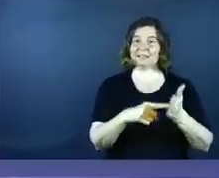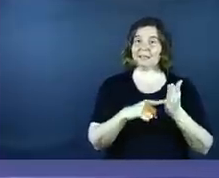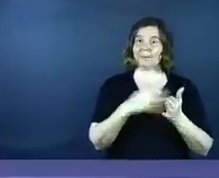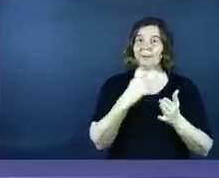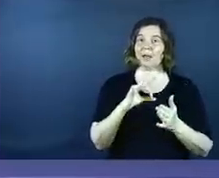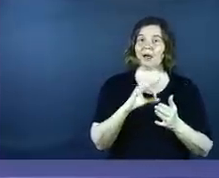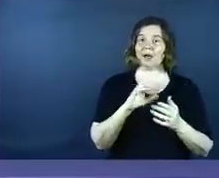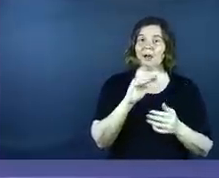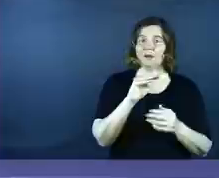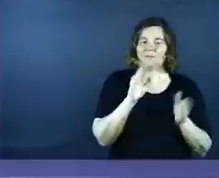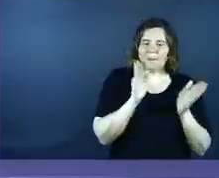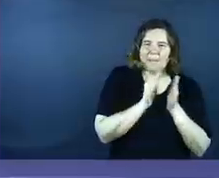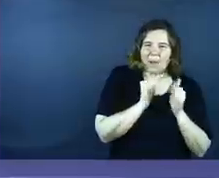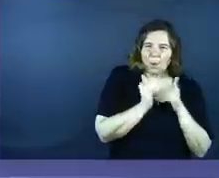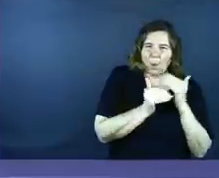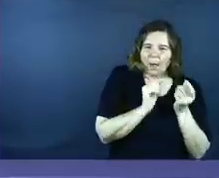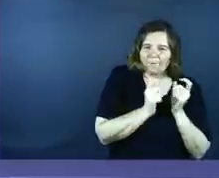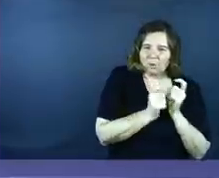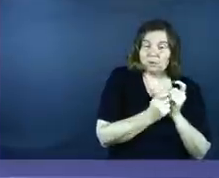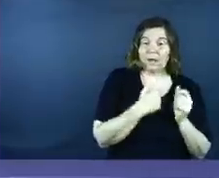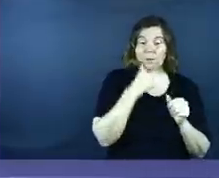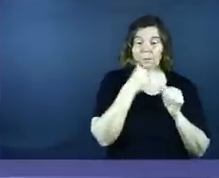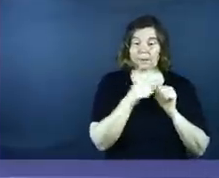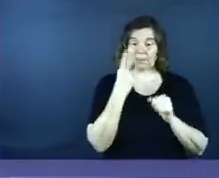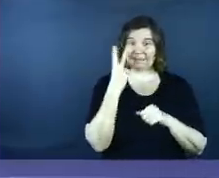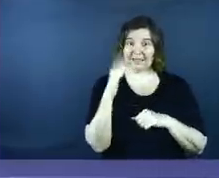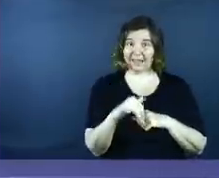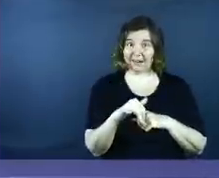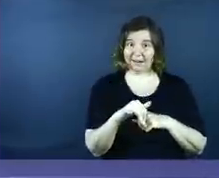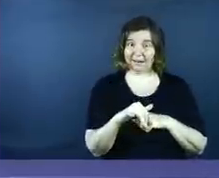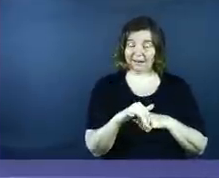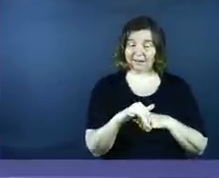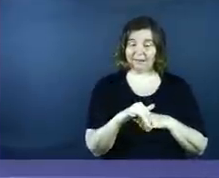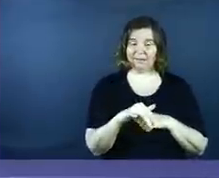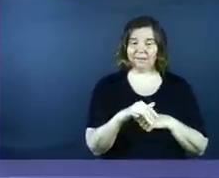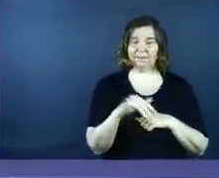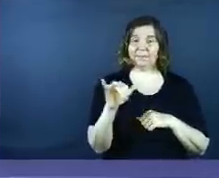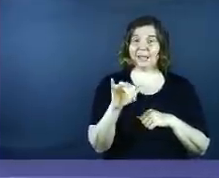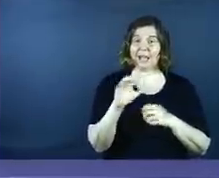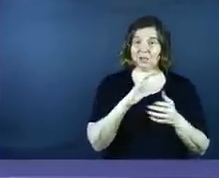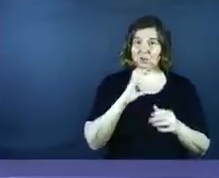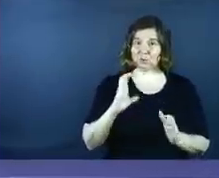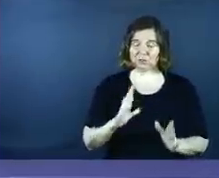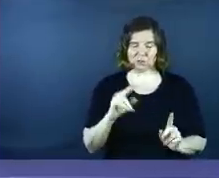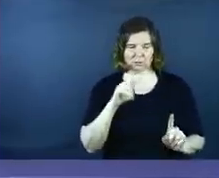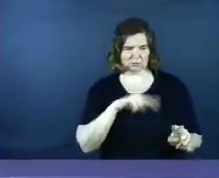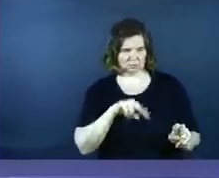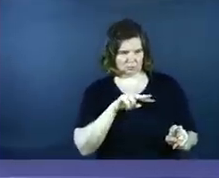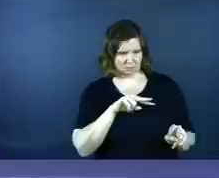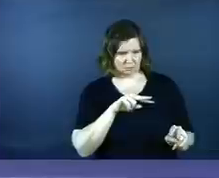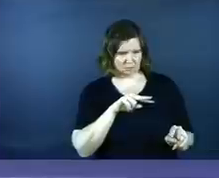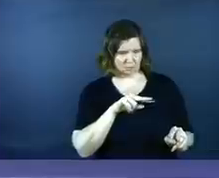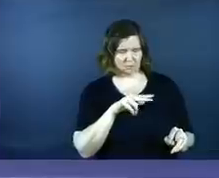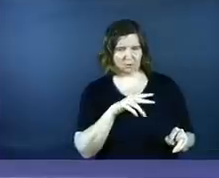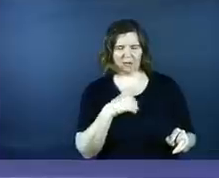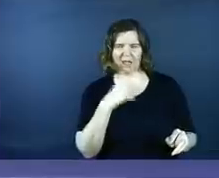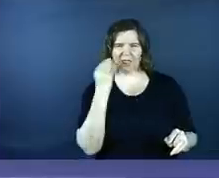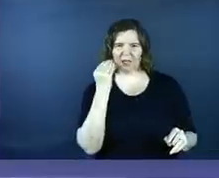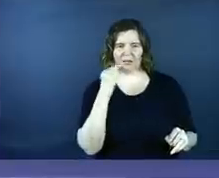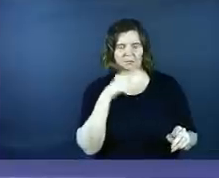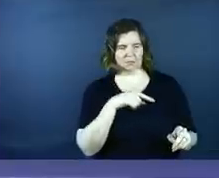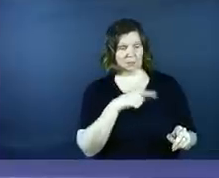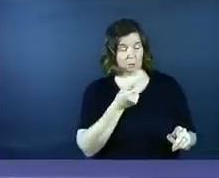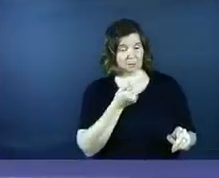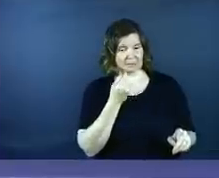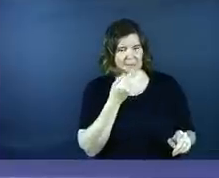of microevolution. And I remember seeing that as a Christian and thinking, like, this